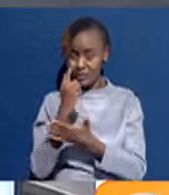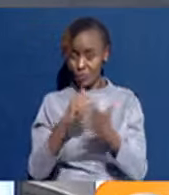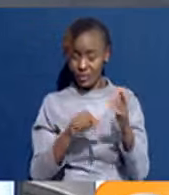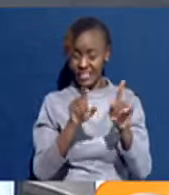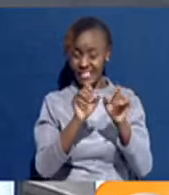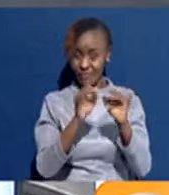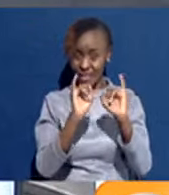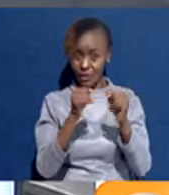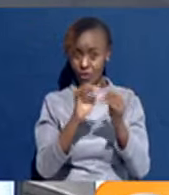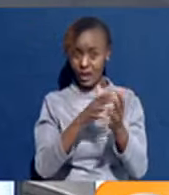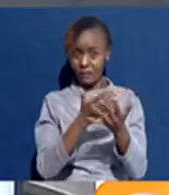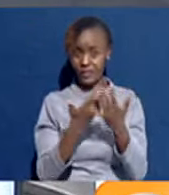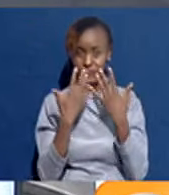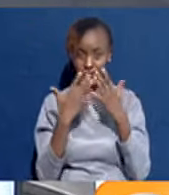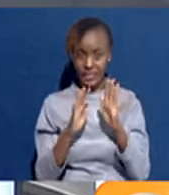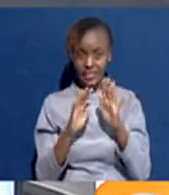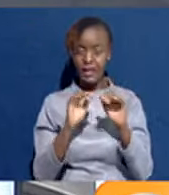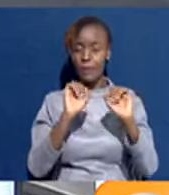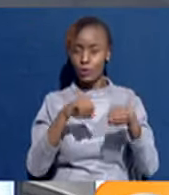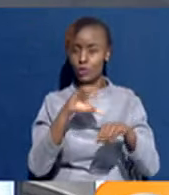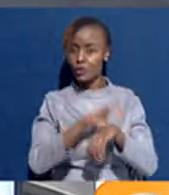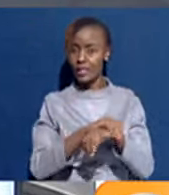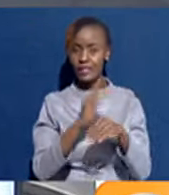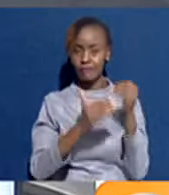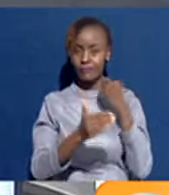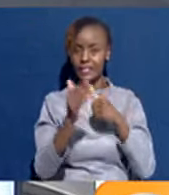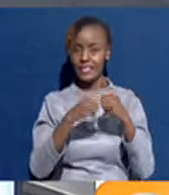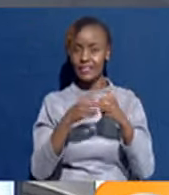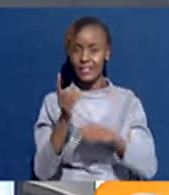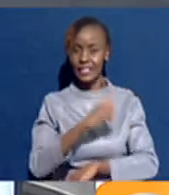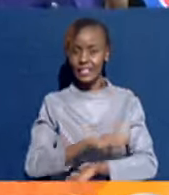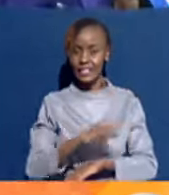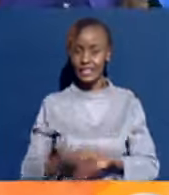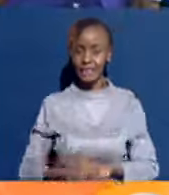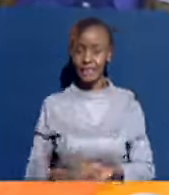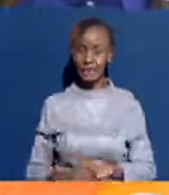get their passports within 7 days.